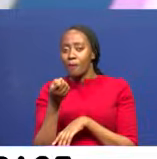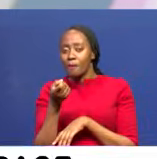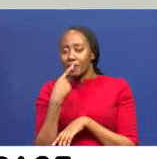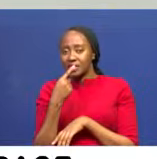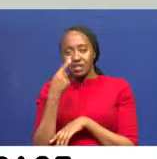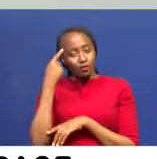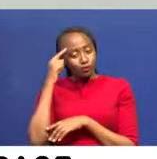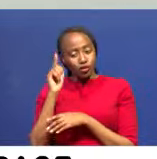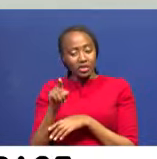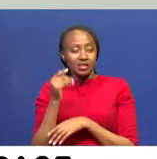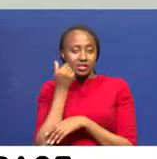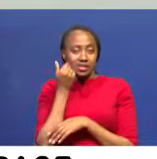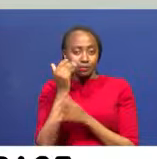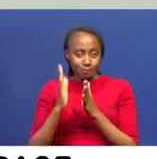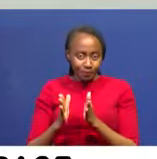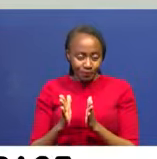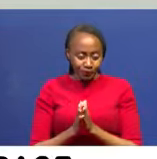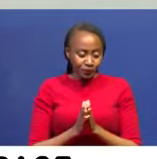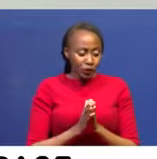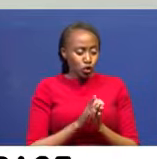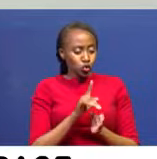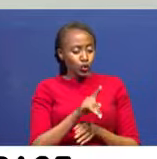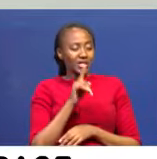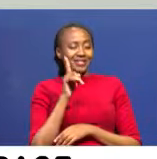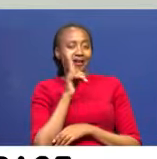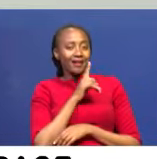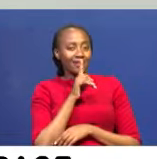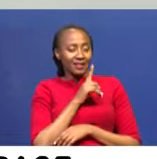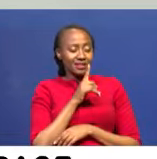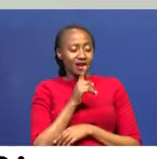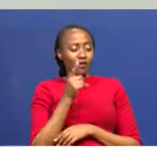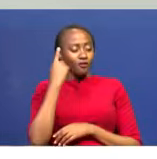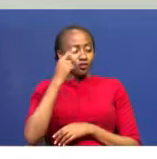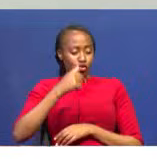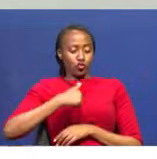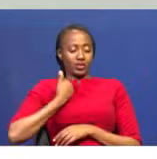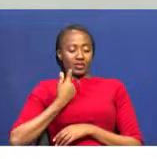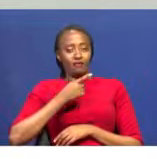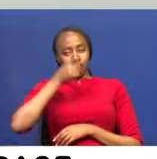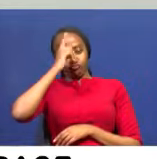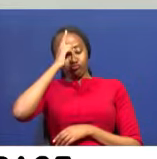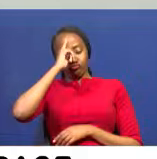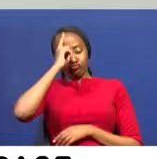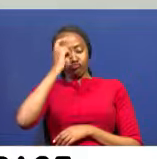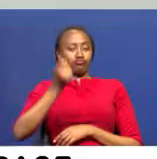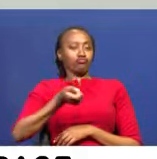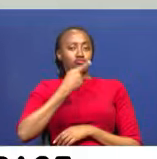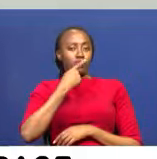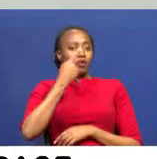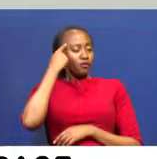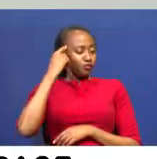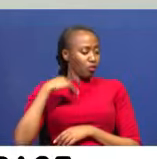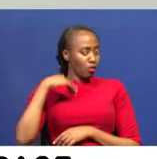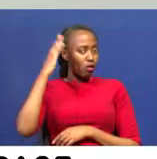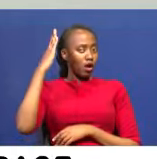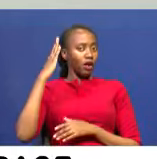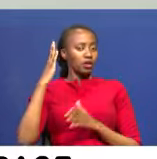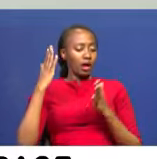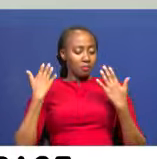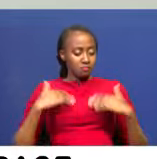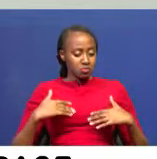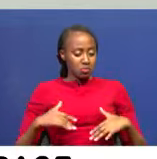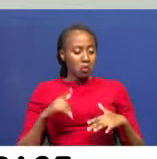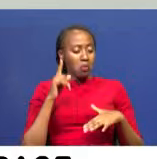that these risks are associated with over-the-counter medication, particularly for older adults. What are we risking from